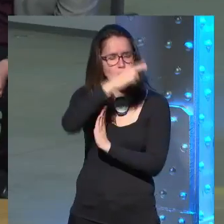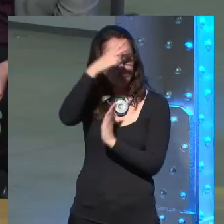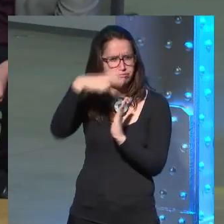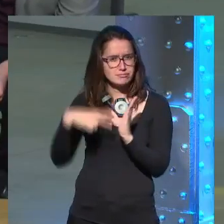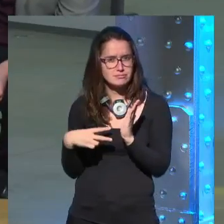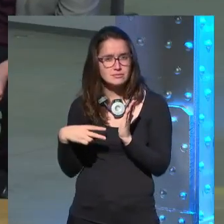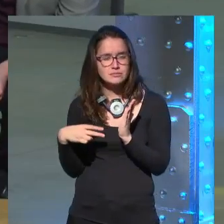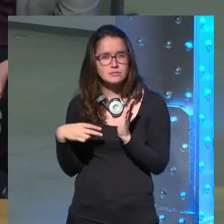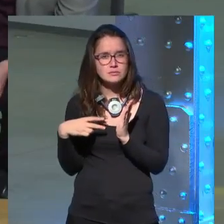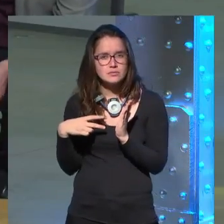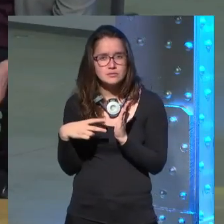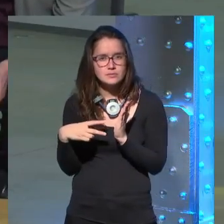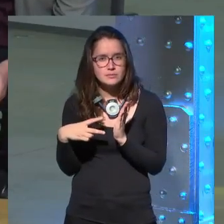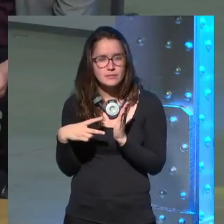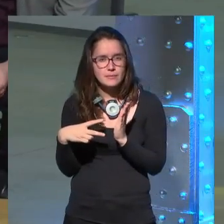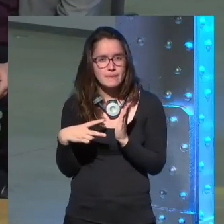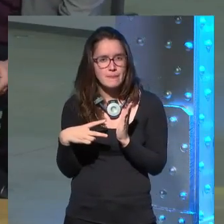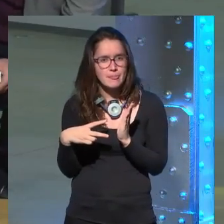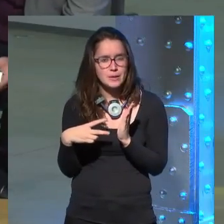philosophy. When I was reading the book,